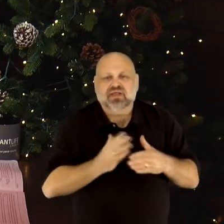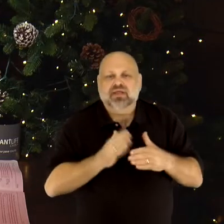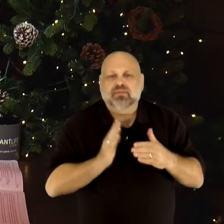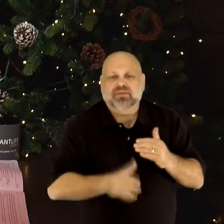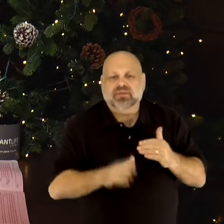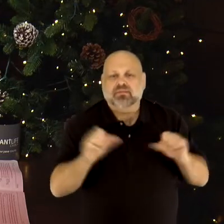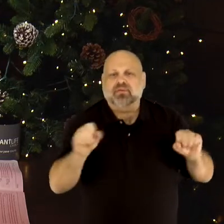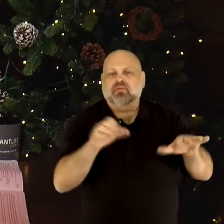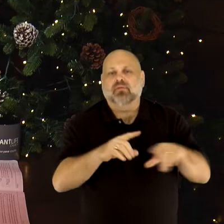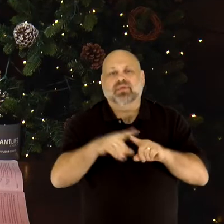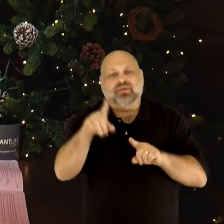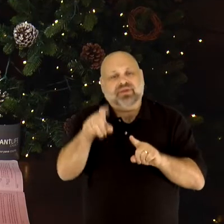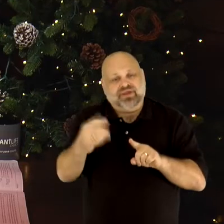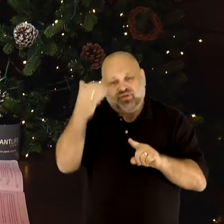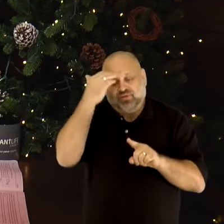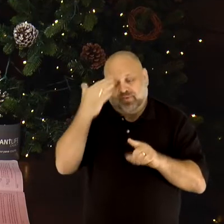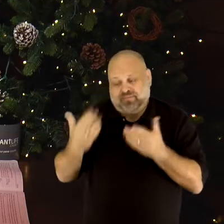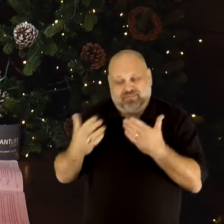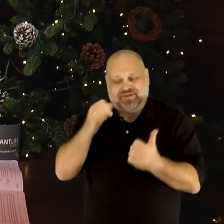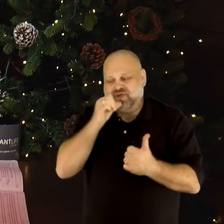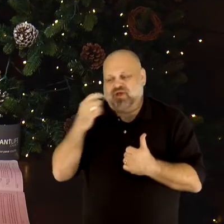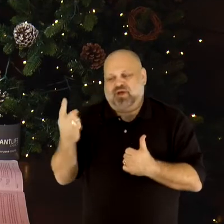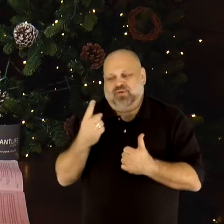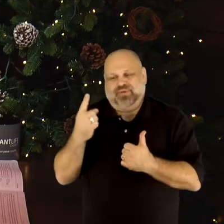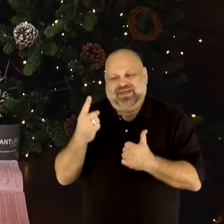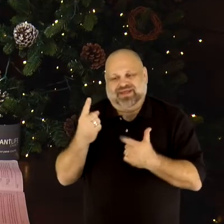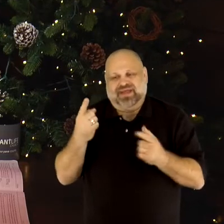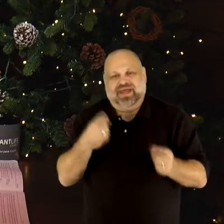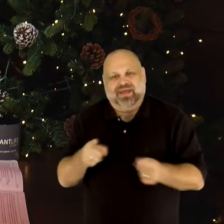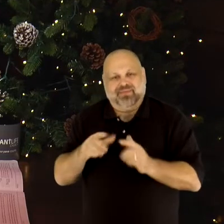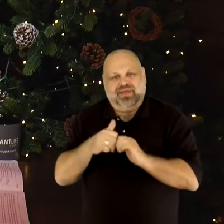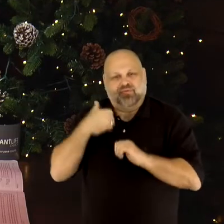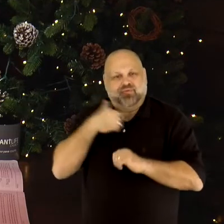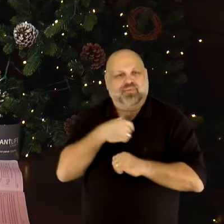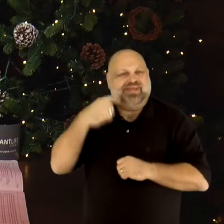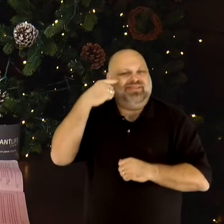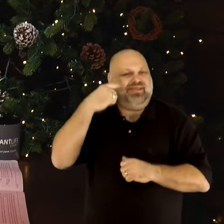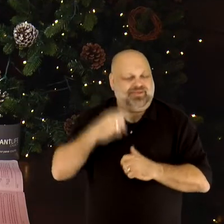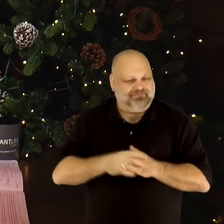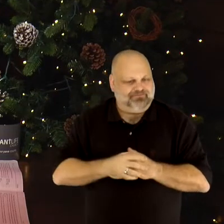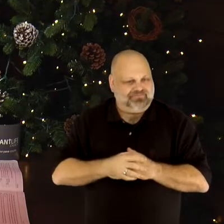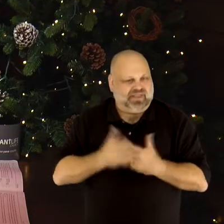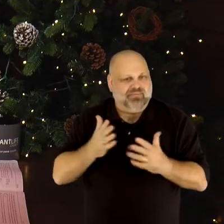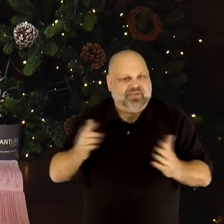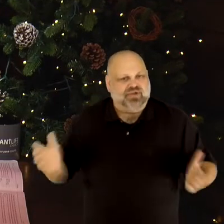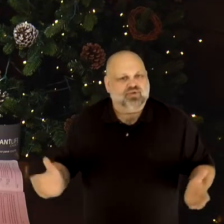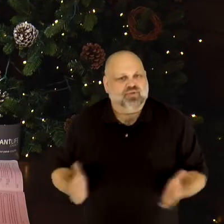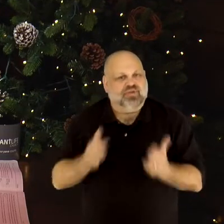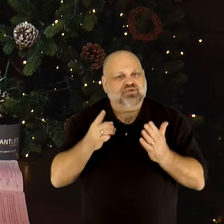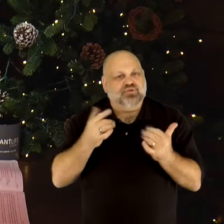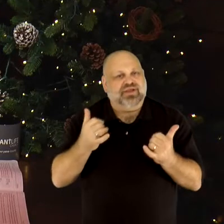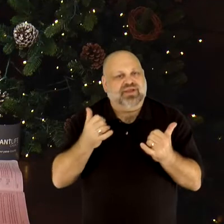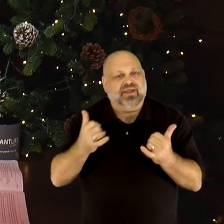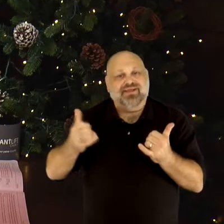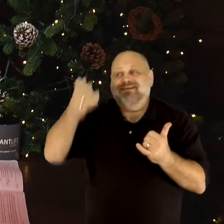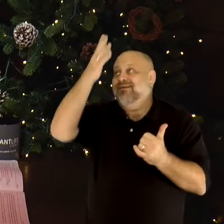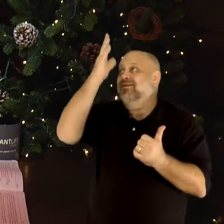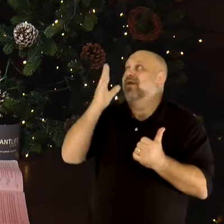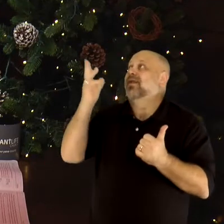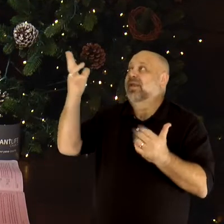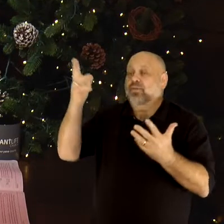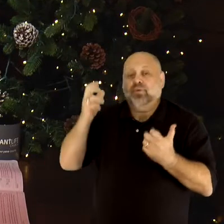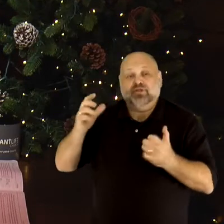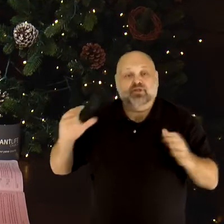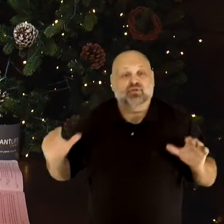need to know that it may not always come like we think. Let me encourage you today. God wants to complete